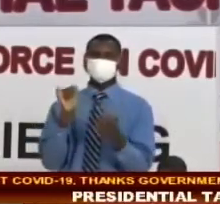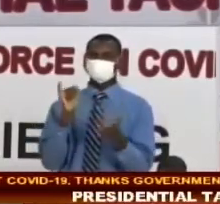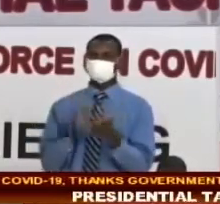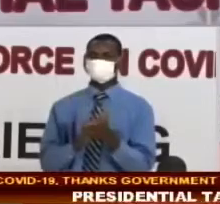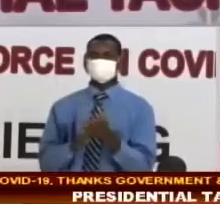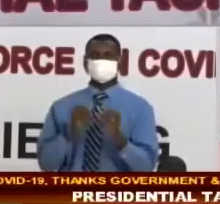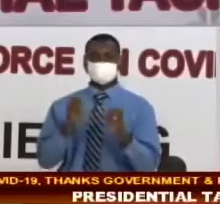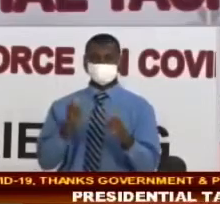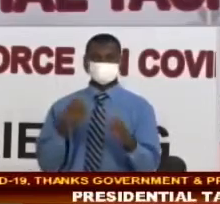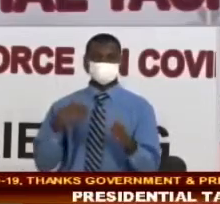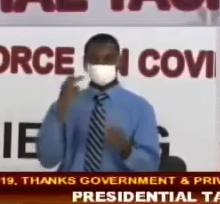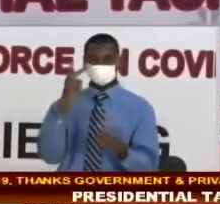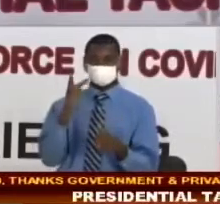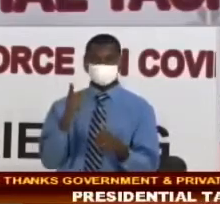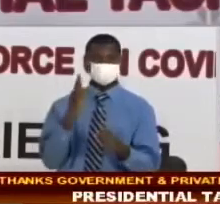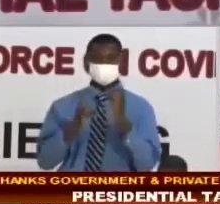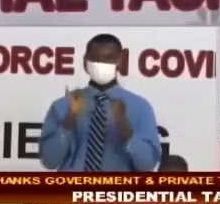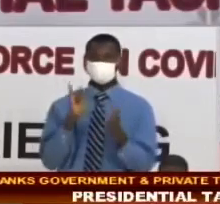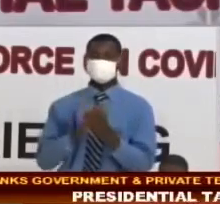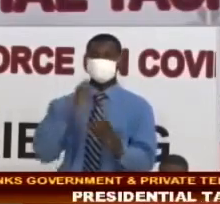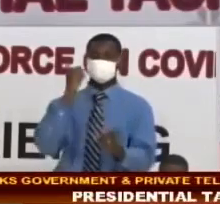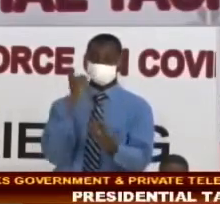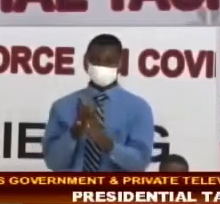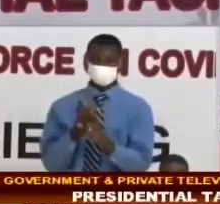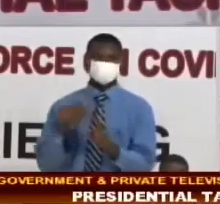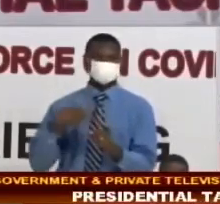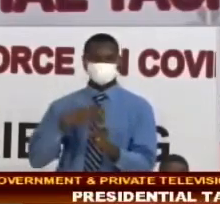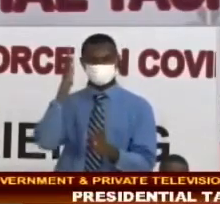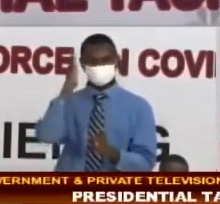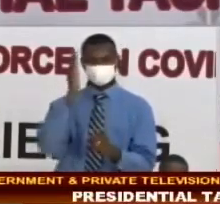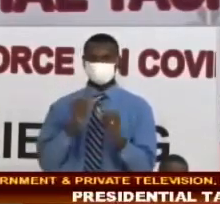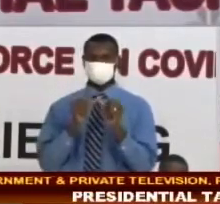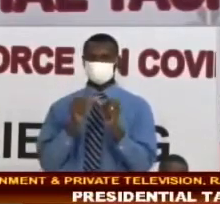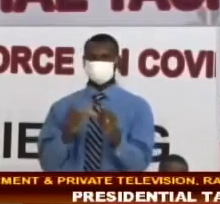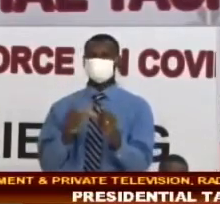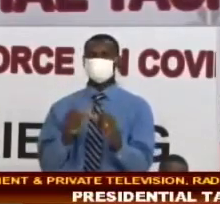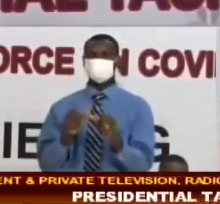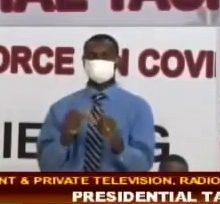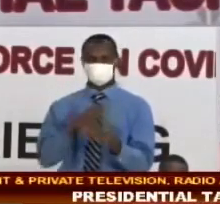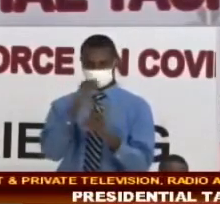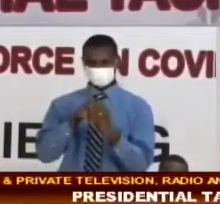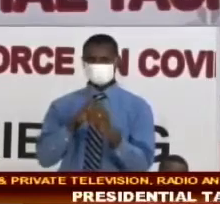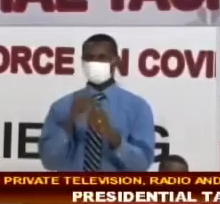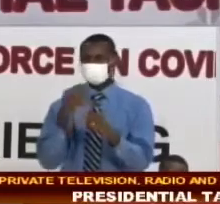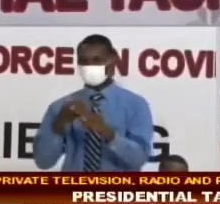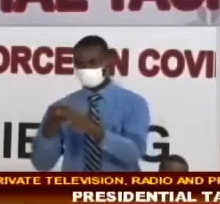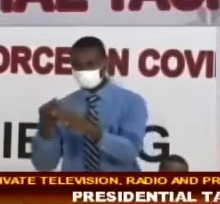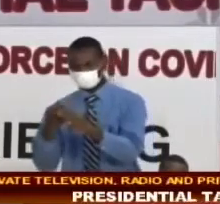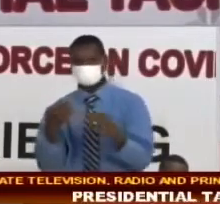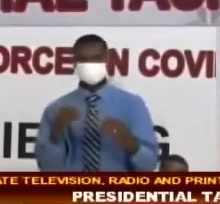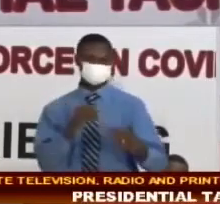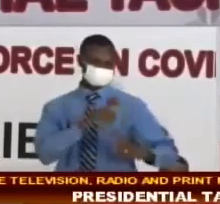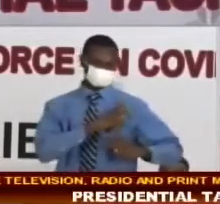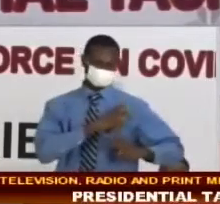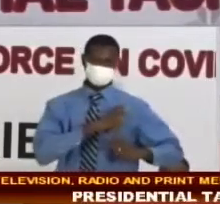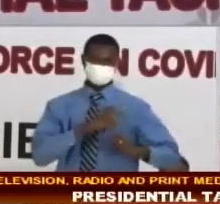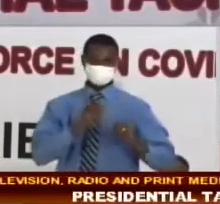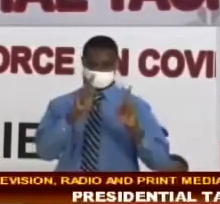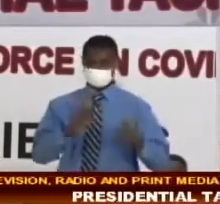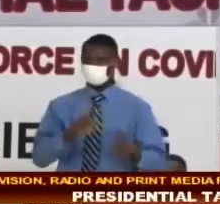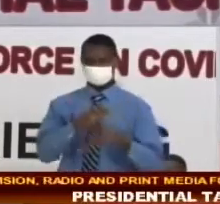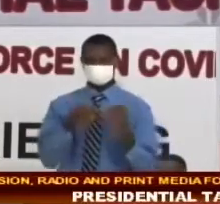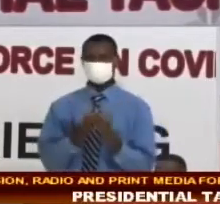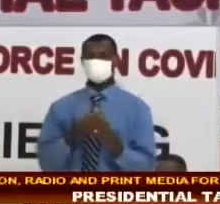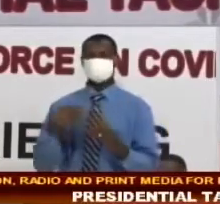or her identity and the officer that committed the infraction, we will take it up from there and ensure that